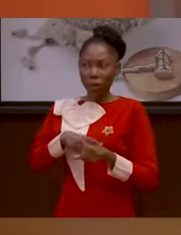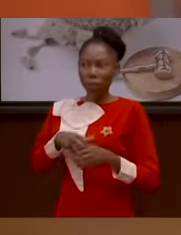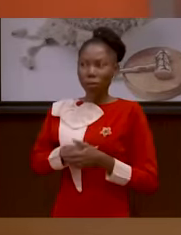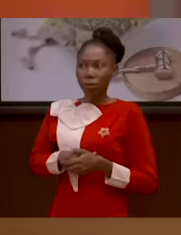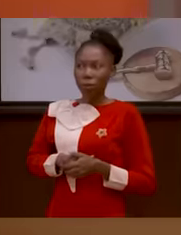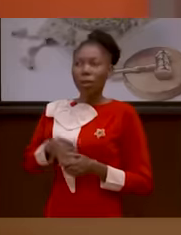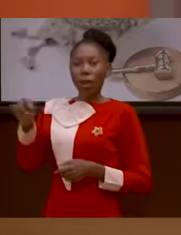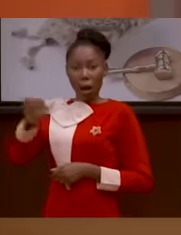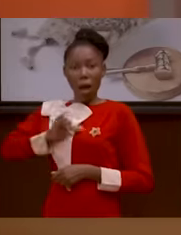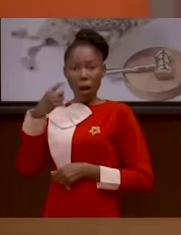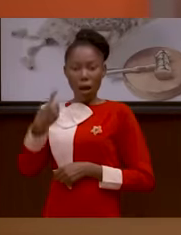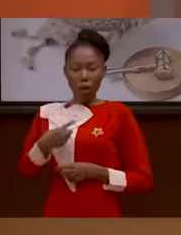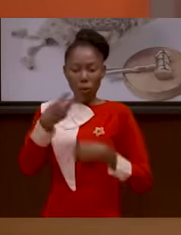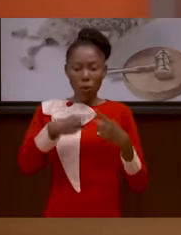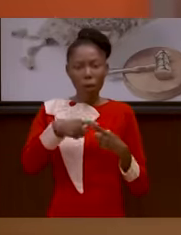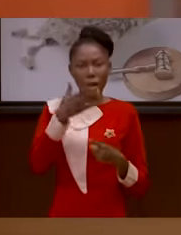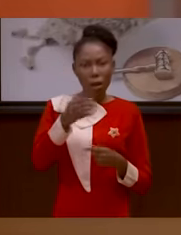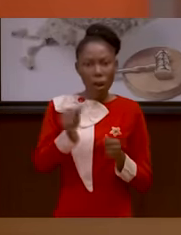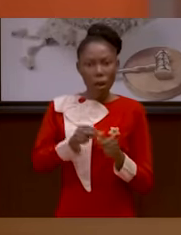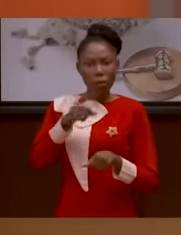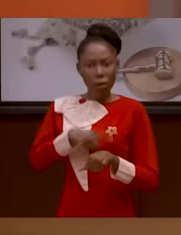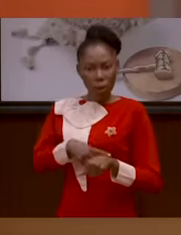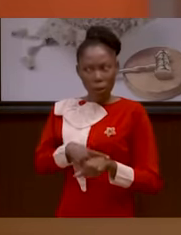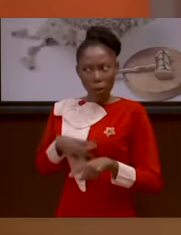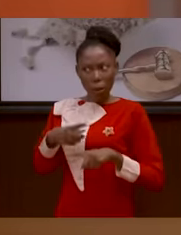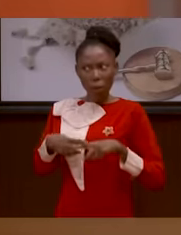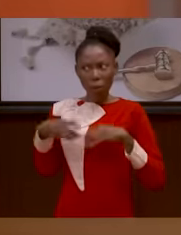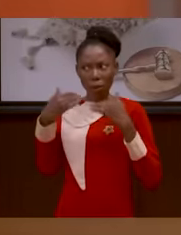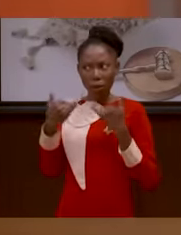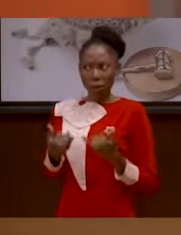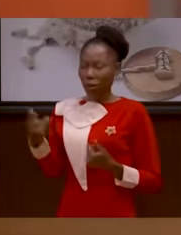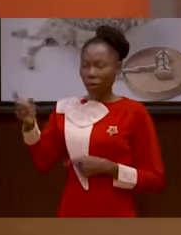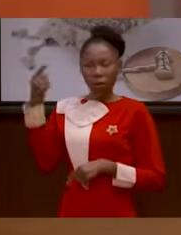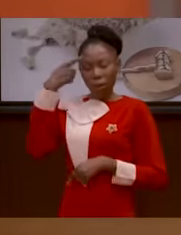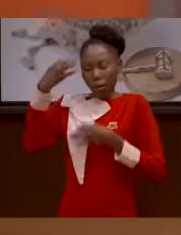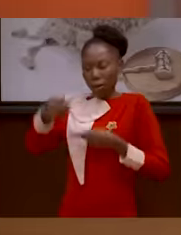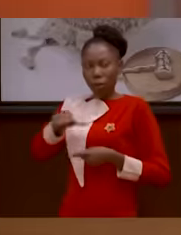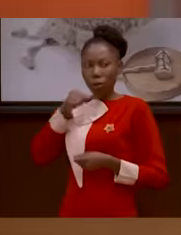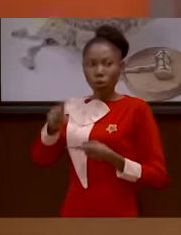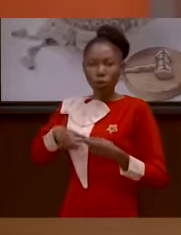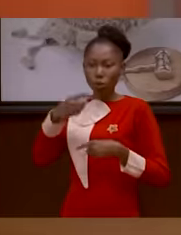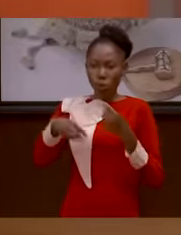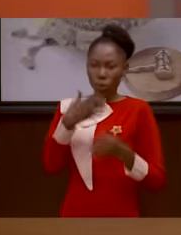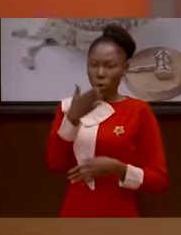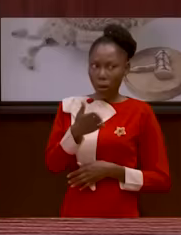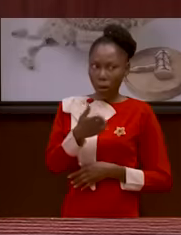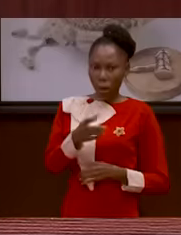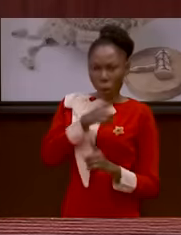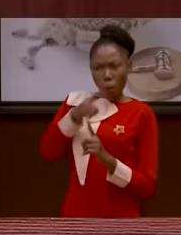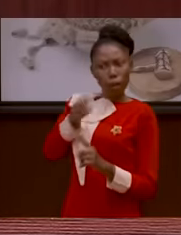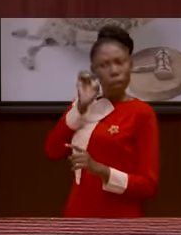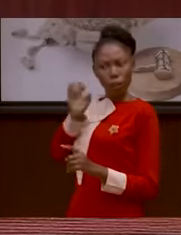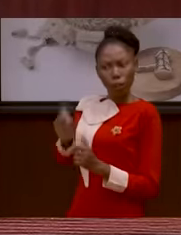can't hear you. I used to go there once in a while. Once in a while. Now, I just suppose you no go there again. Okay, when she first moved